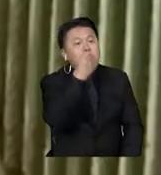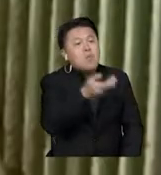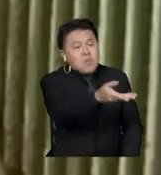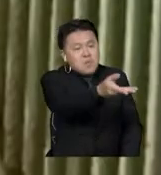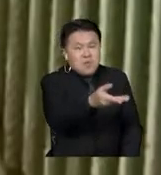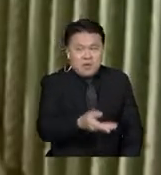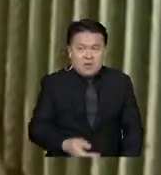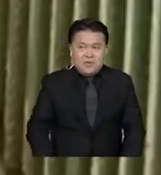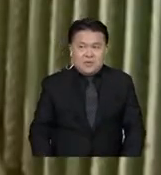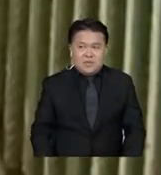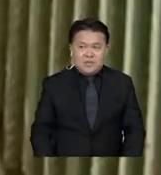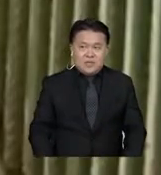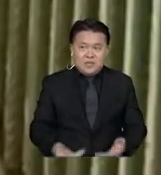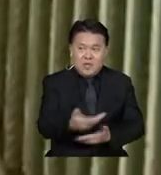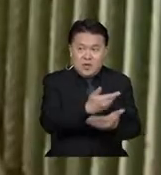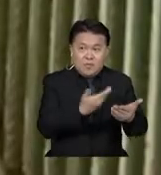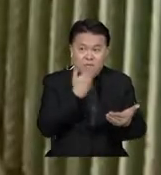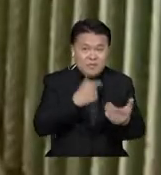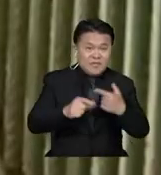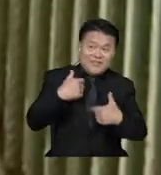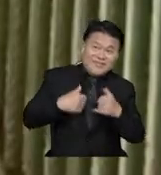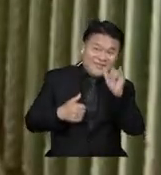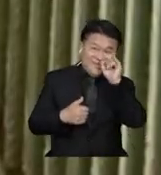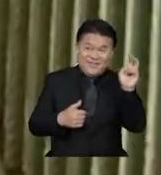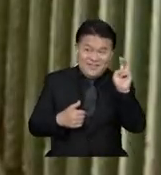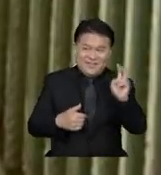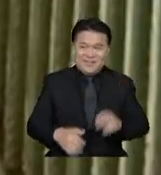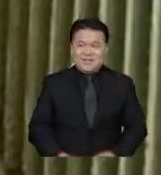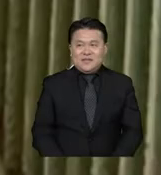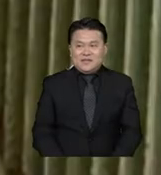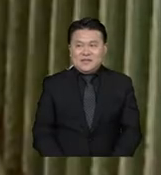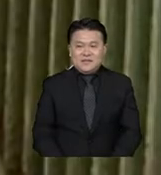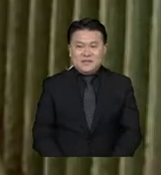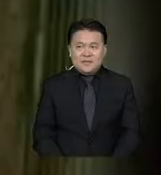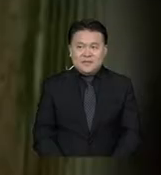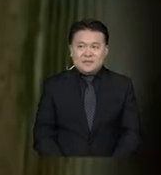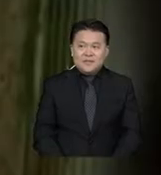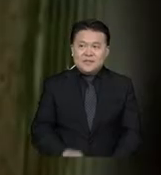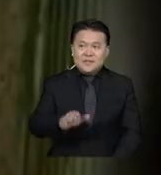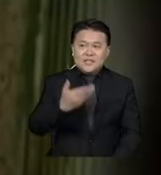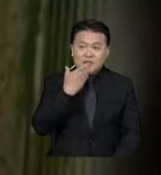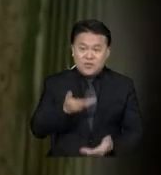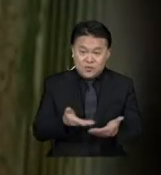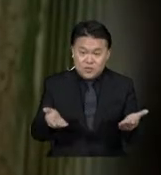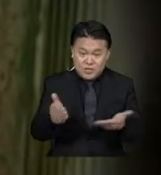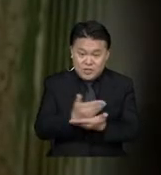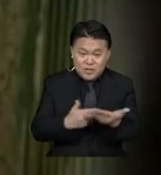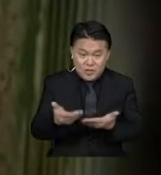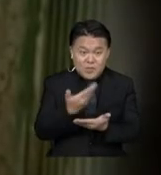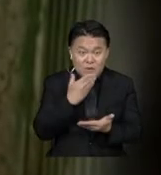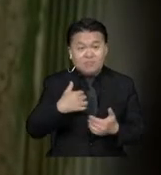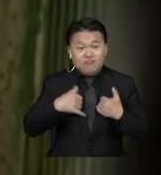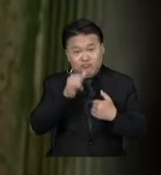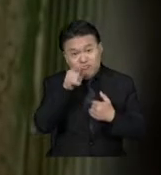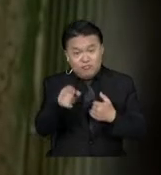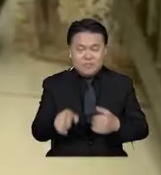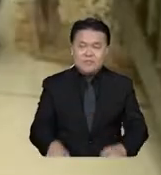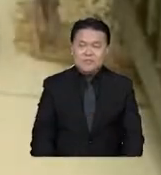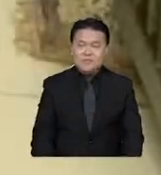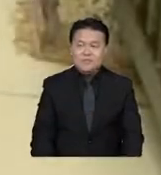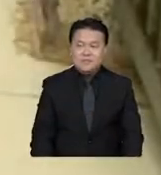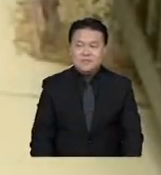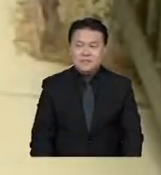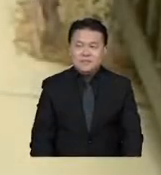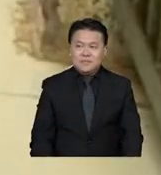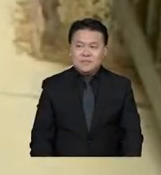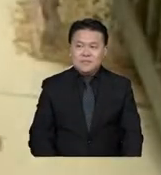together. So you'll see, sharing food is fun for bonobos. So again, with